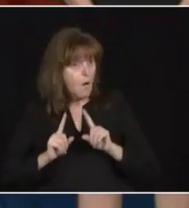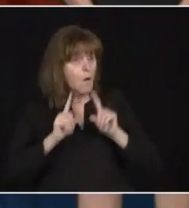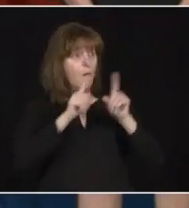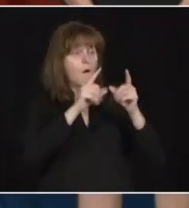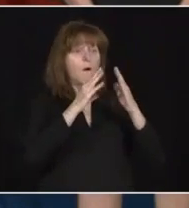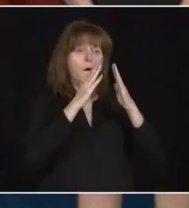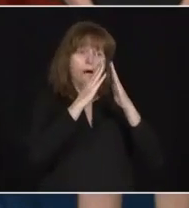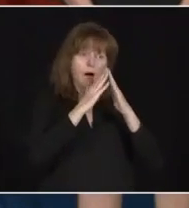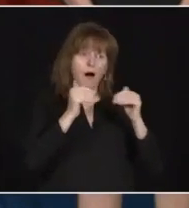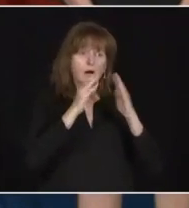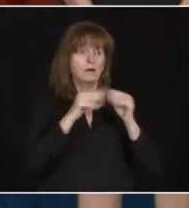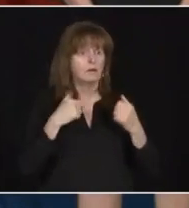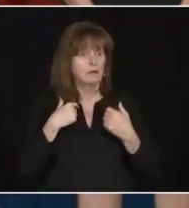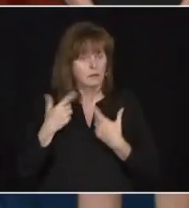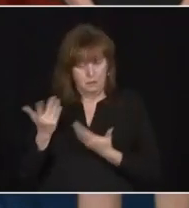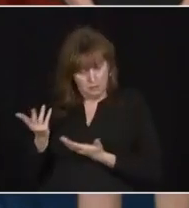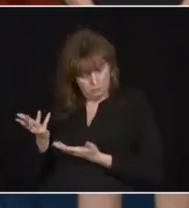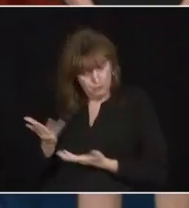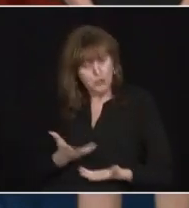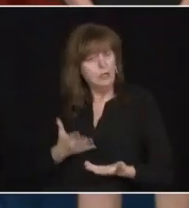own food, not interact with anybody,